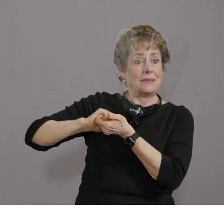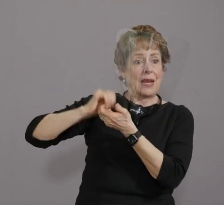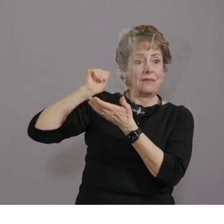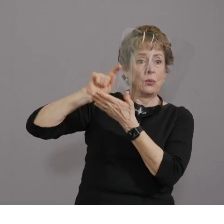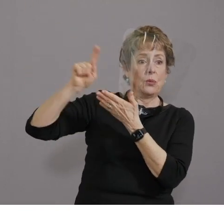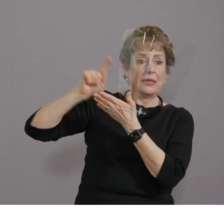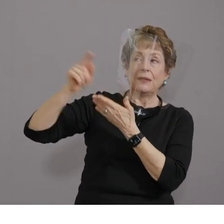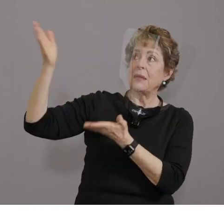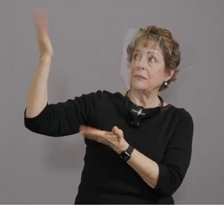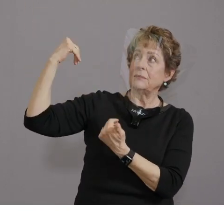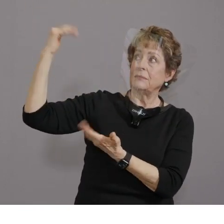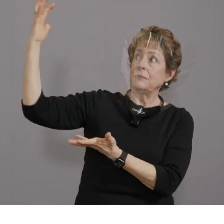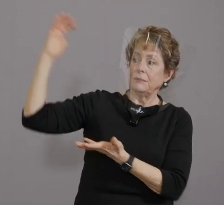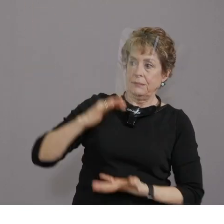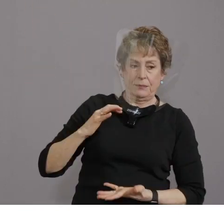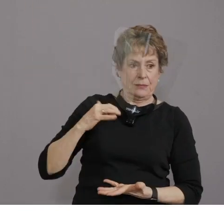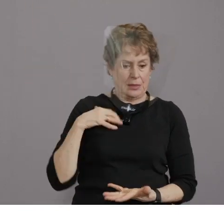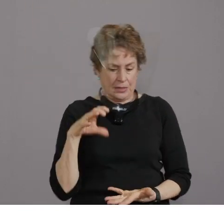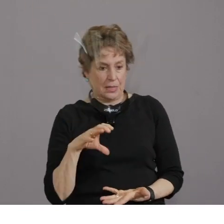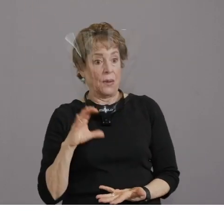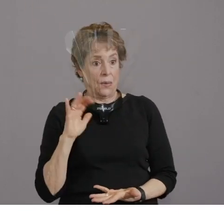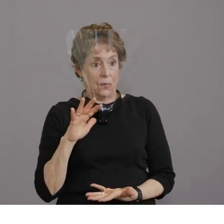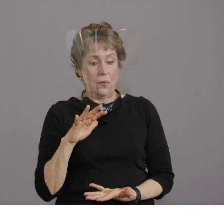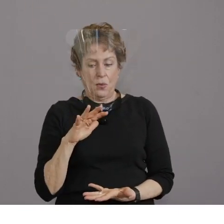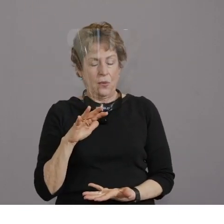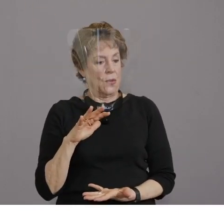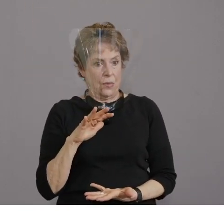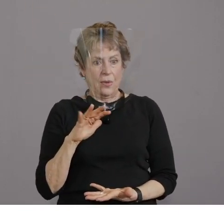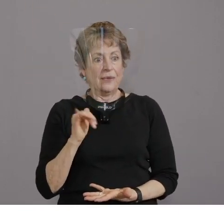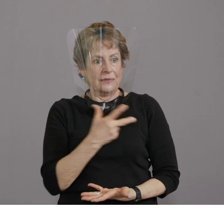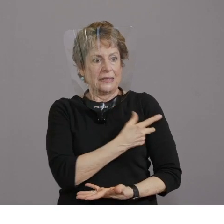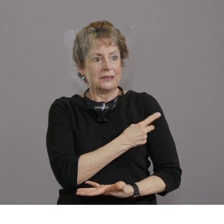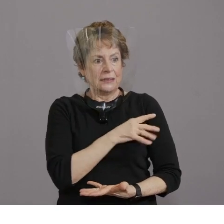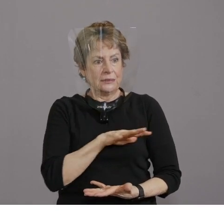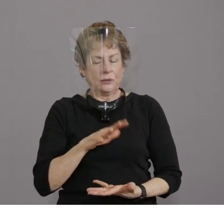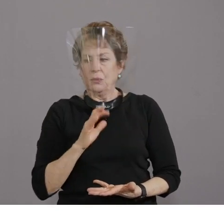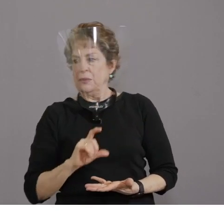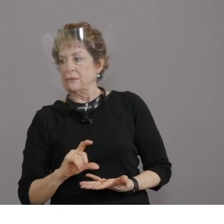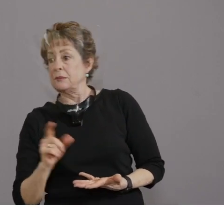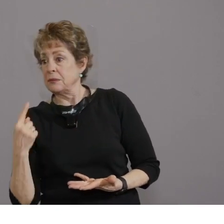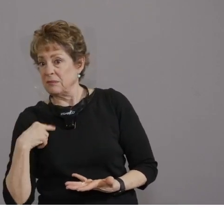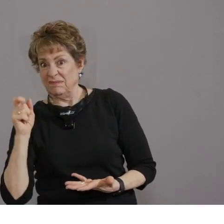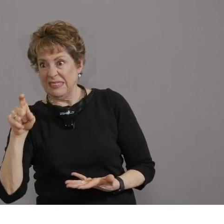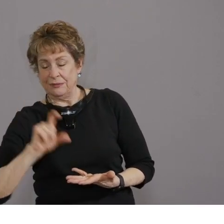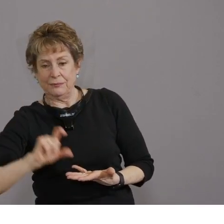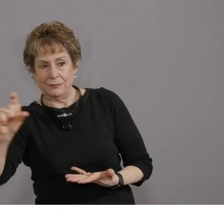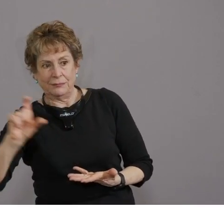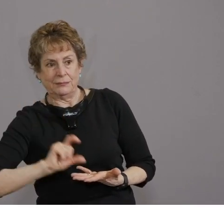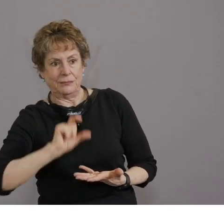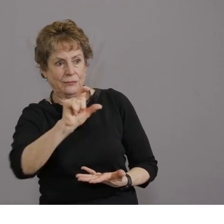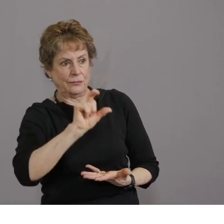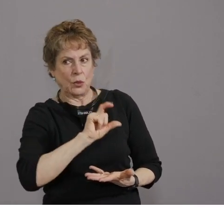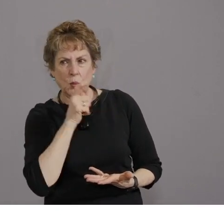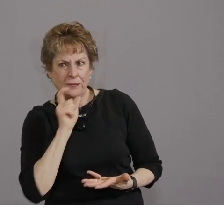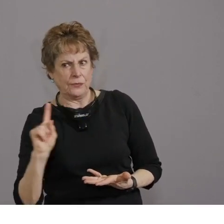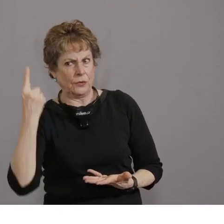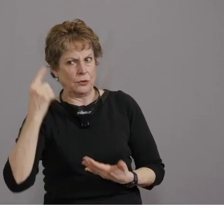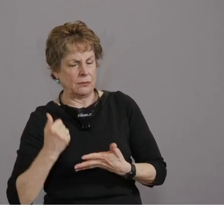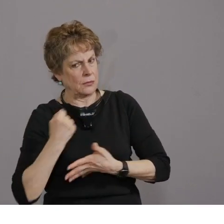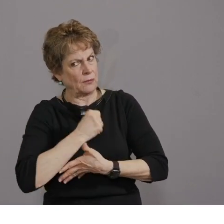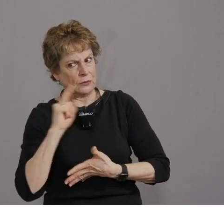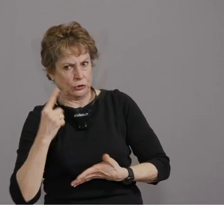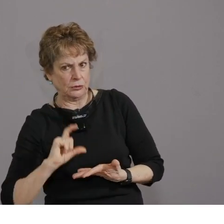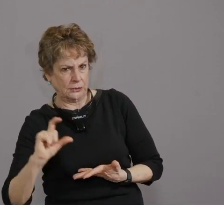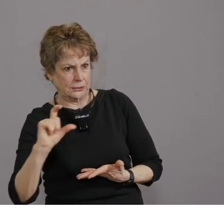state. We divide that allocation up based on priorities to our local partners, who then